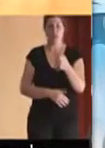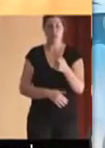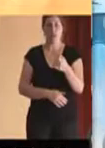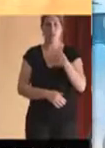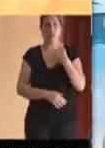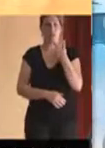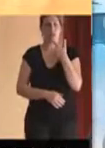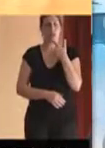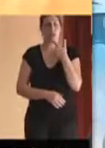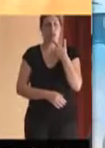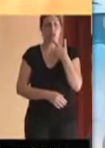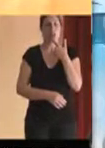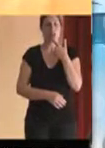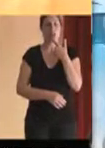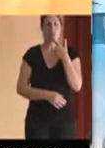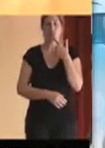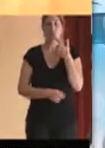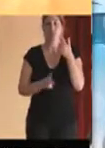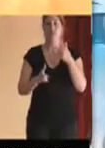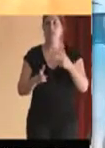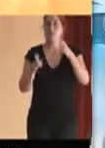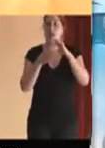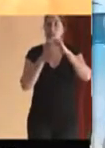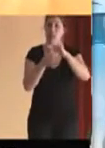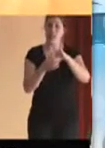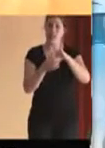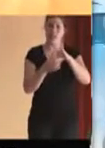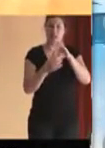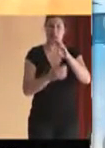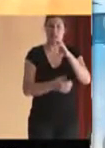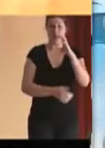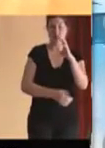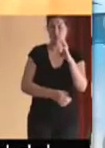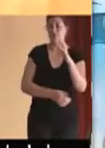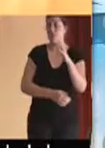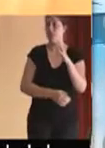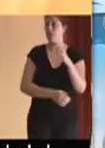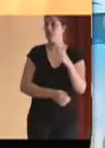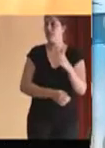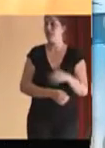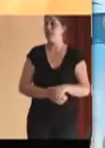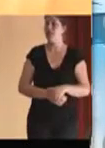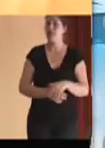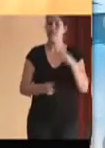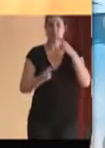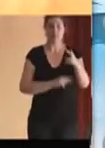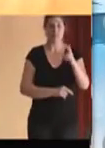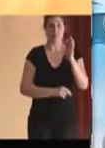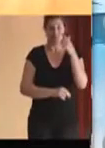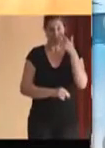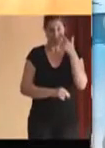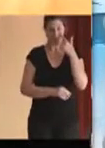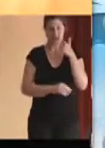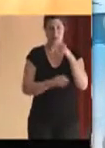process. It's the part which carries all the computational load